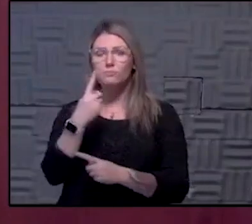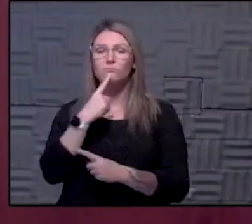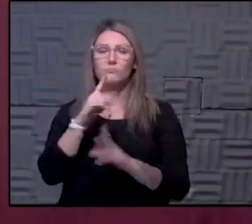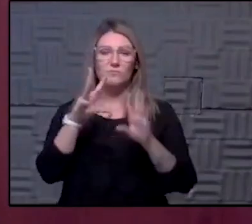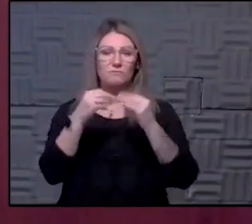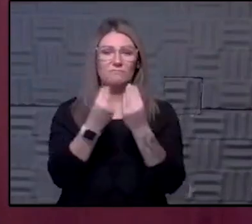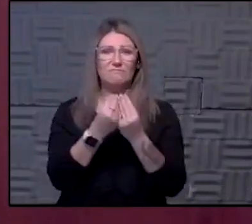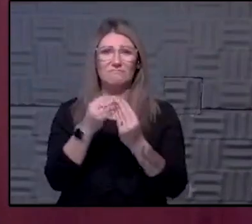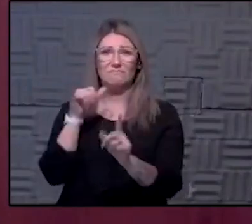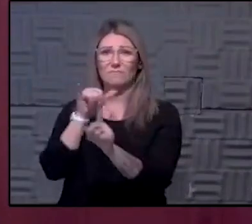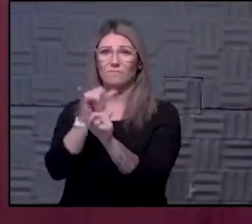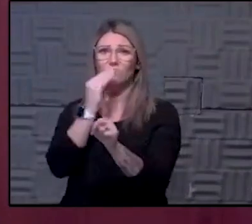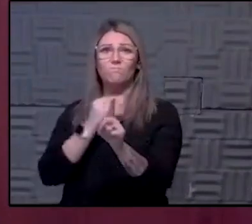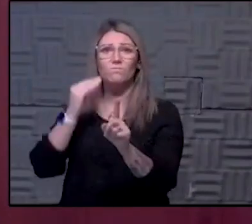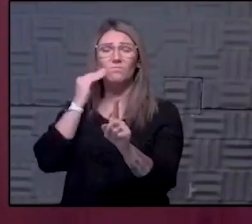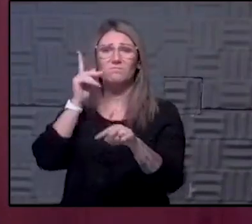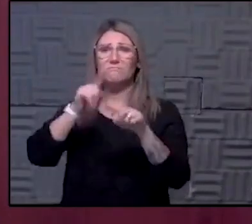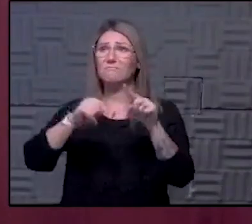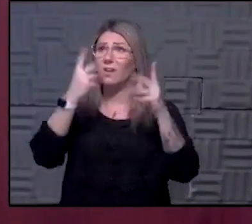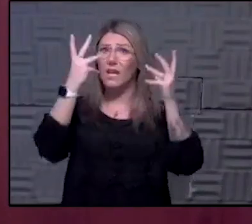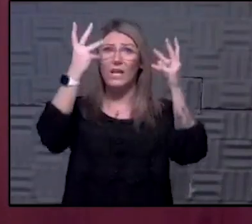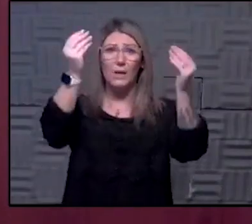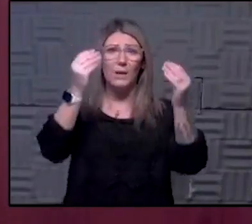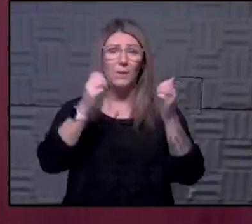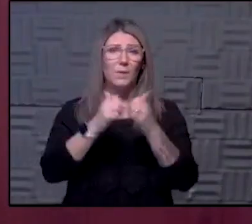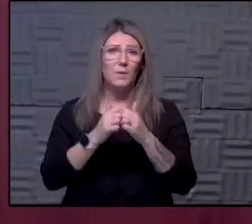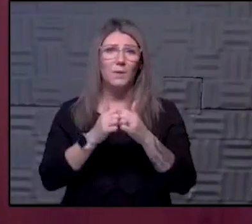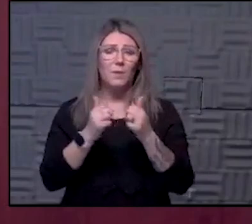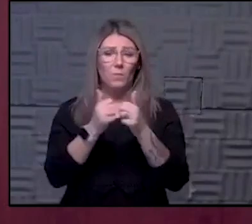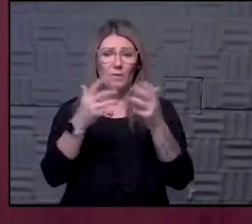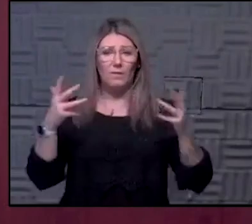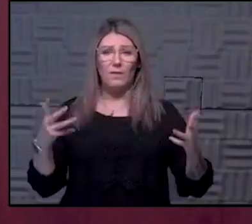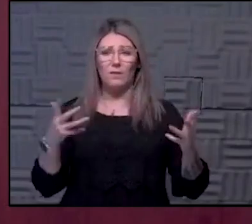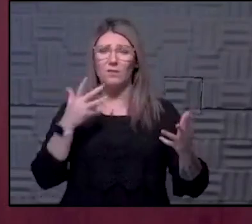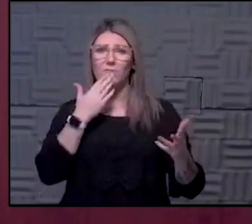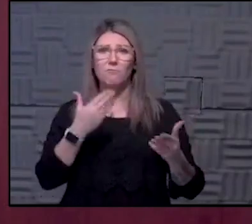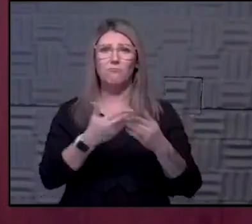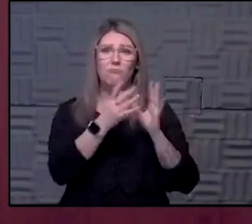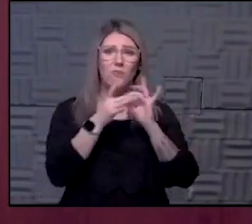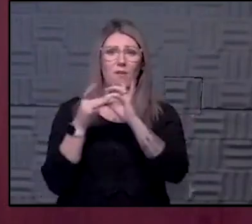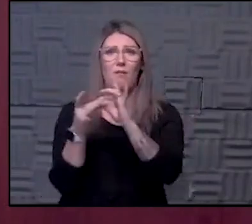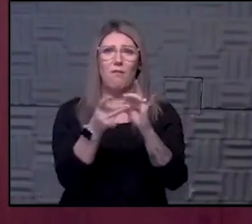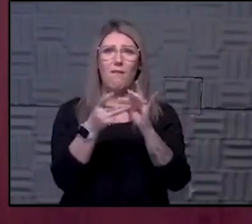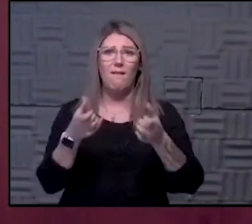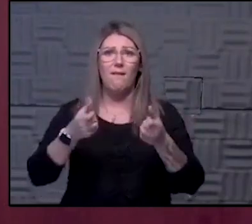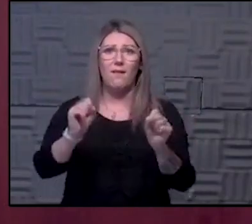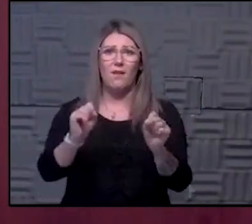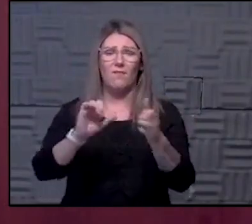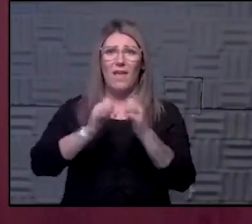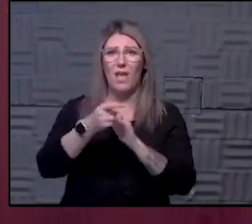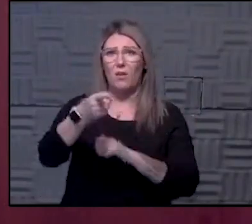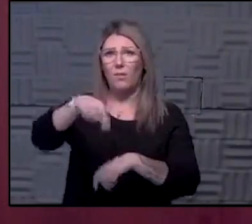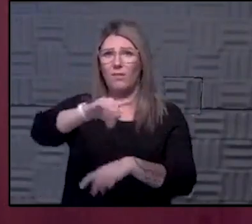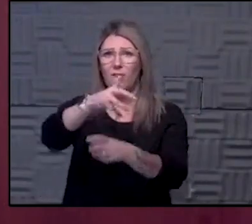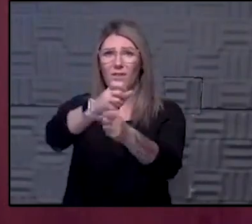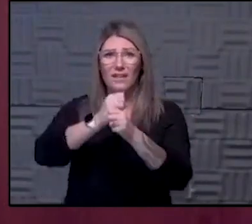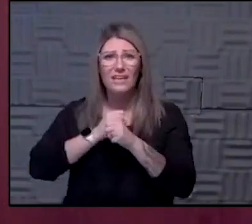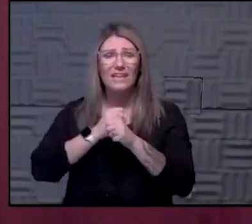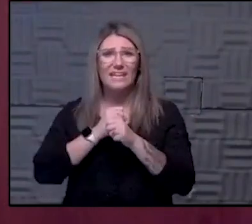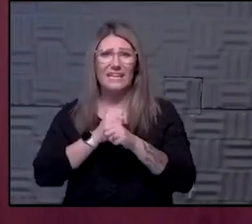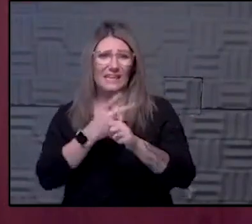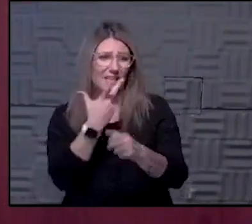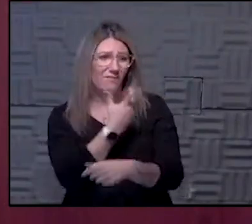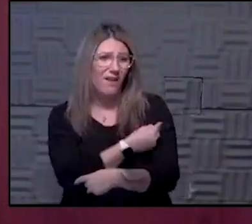are homebound, unable to get out without a very well-coordinated effort. How can they get the vaccine? Are there any